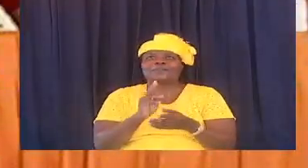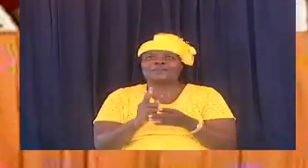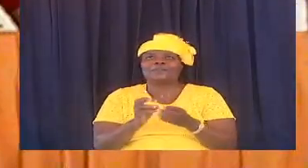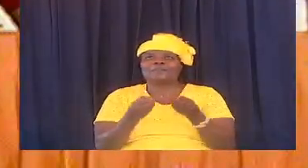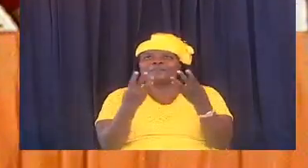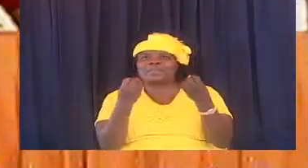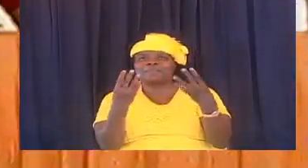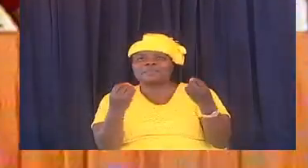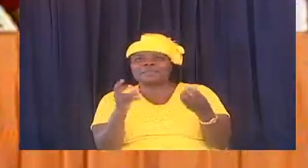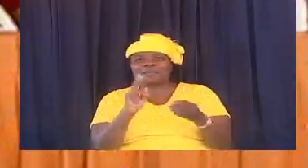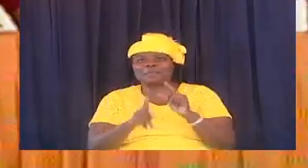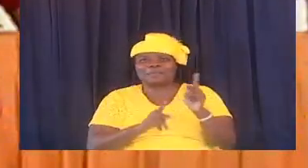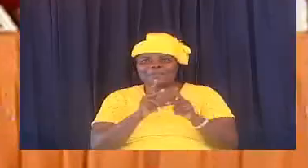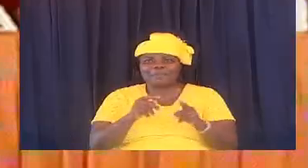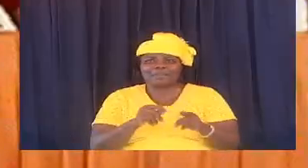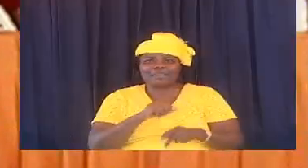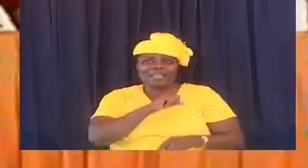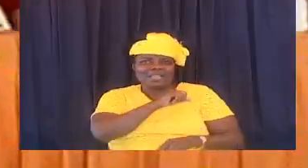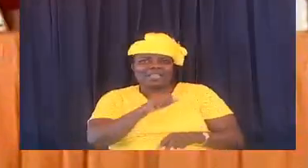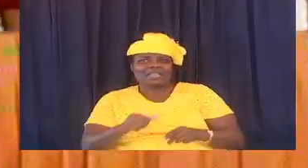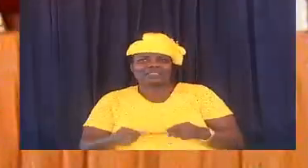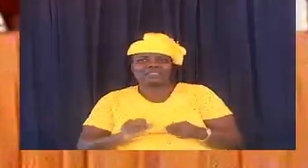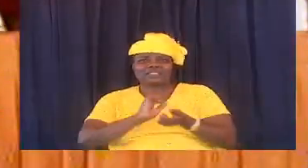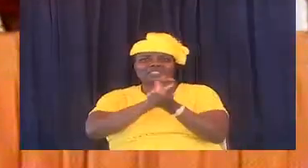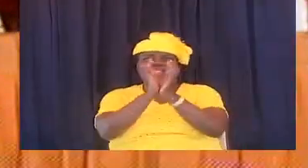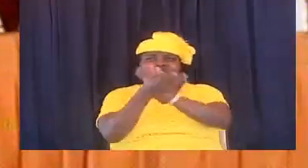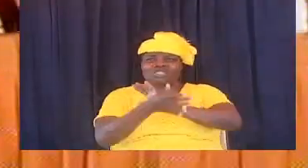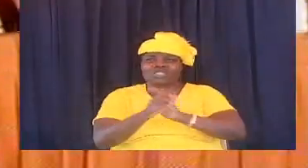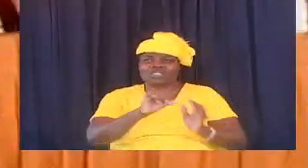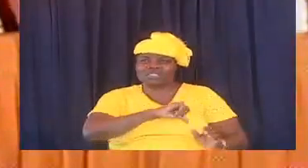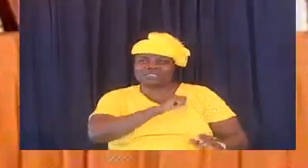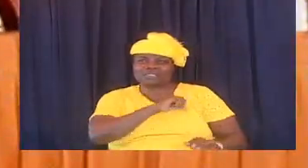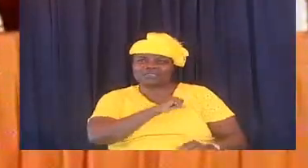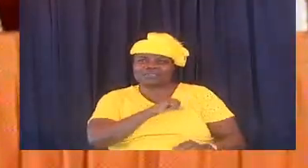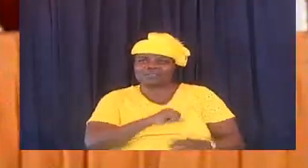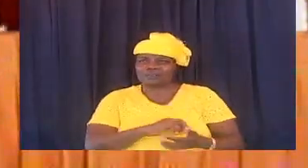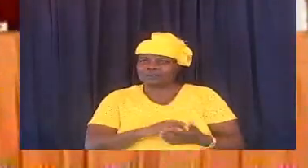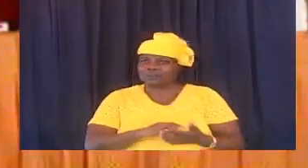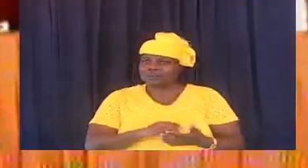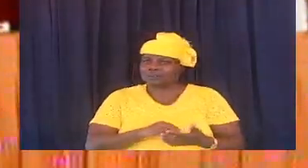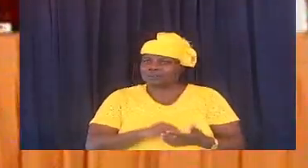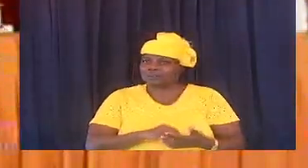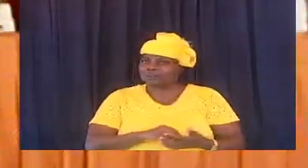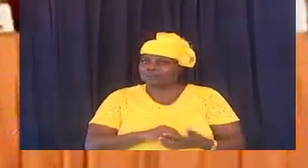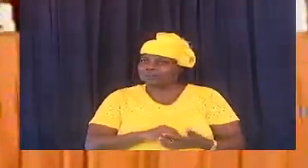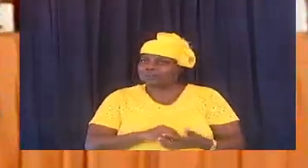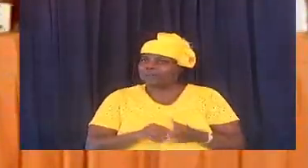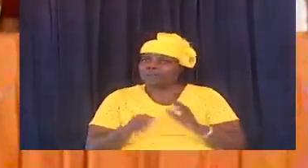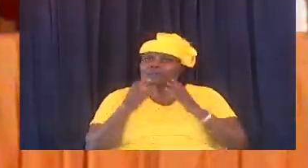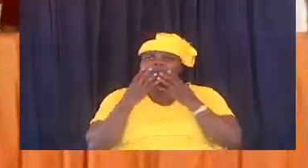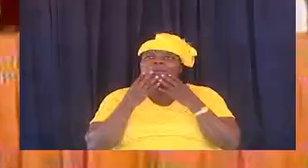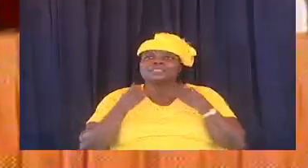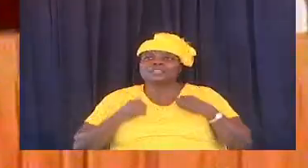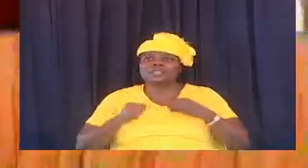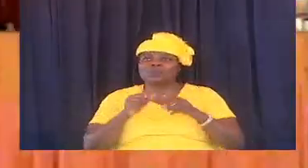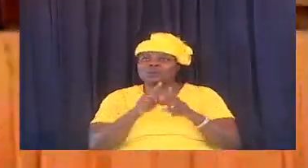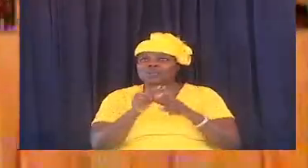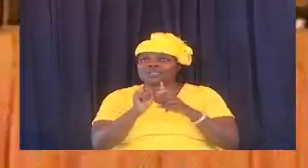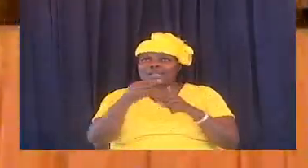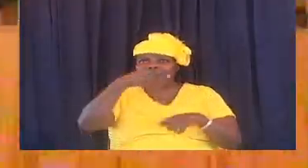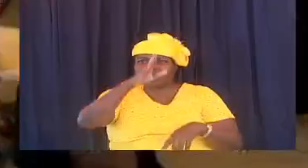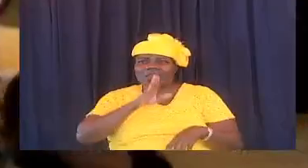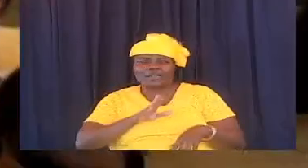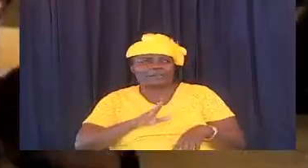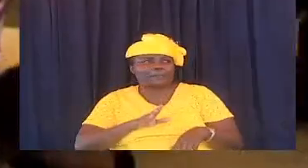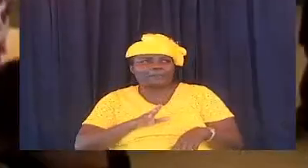now, Mr. Marshall, just look for me and know what we want to do. When he was reading, and I've been feeding on the precious words